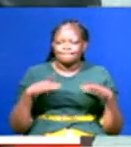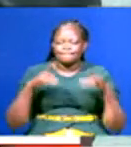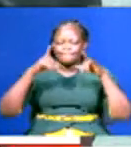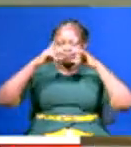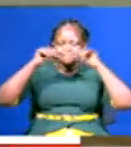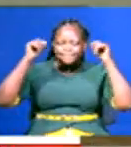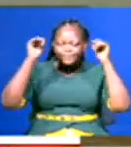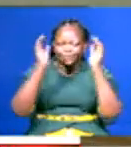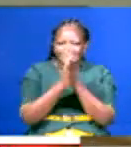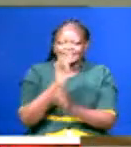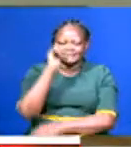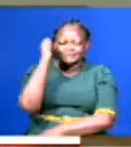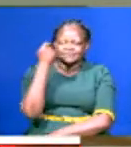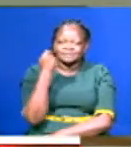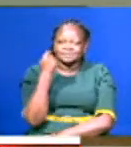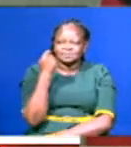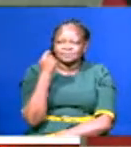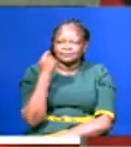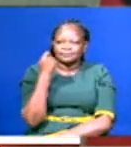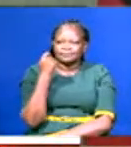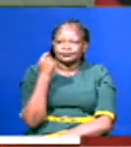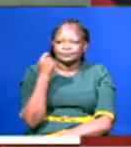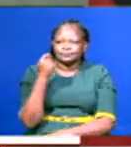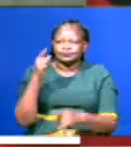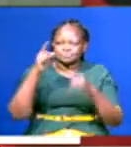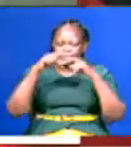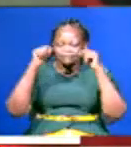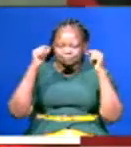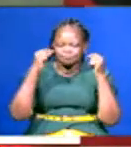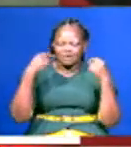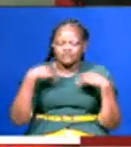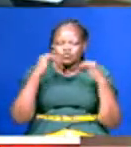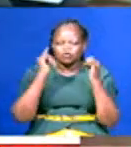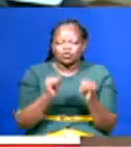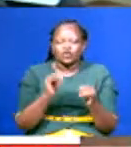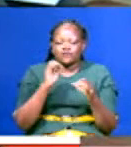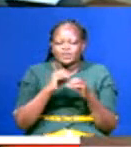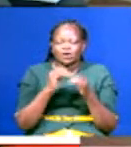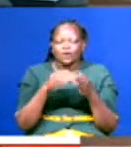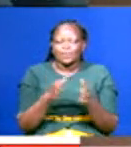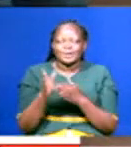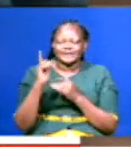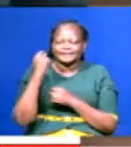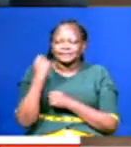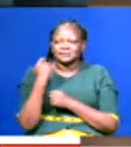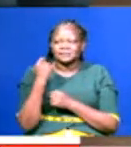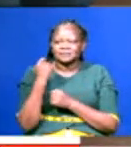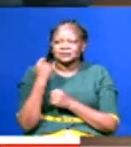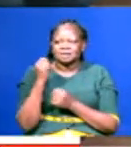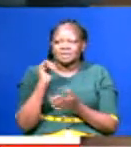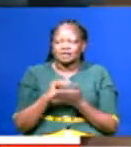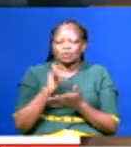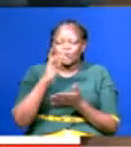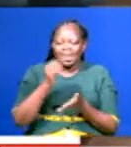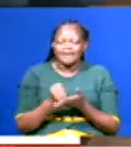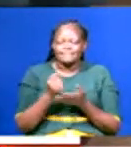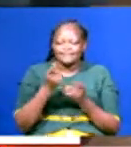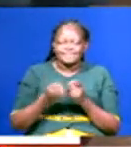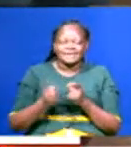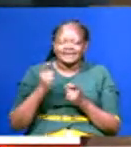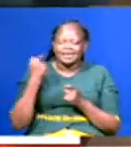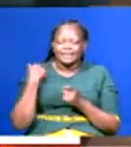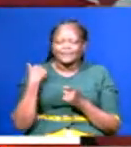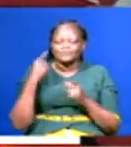and Kenya. Japan is scouting for new investment opportunities in Kenya that will help increase the number of